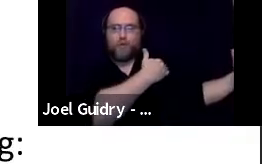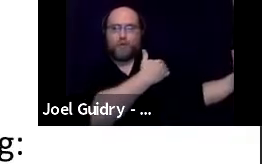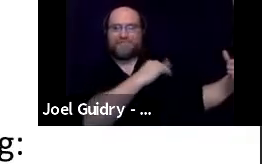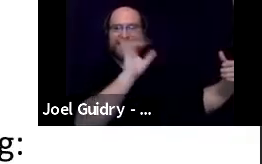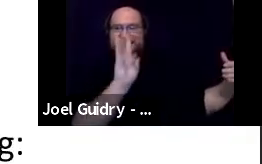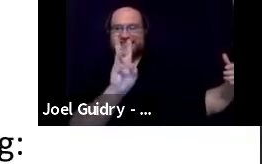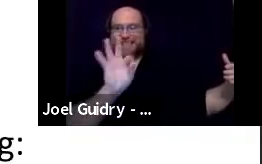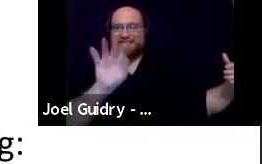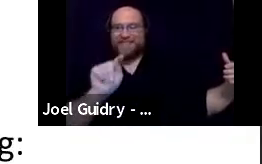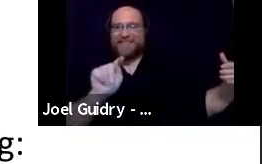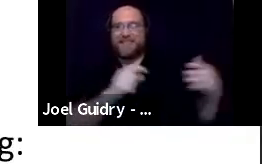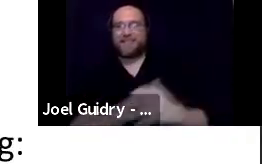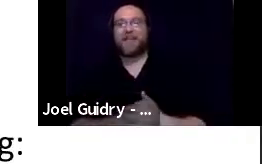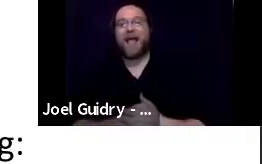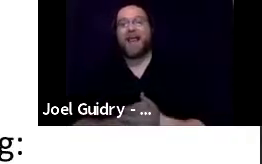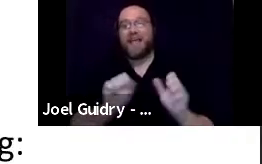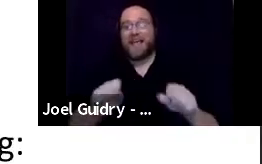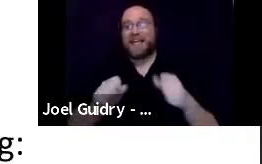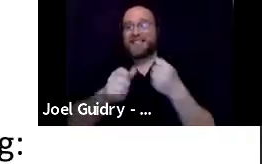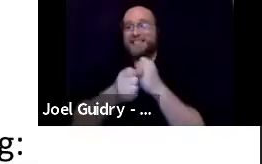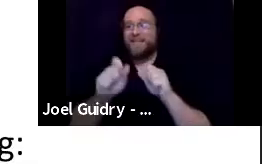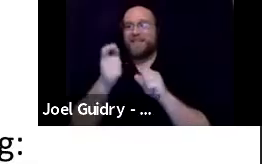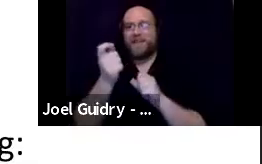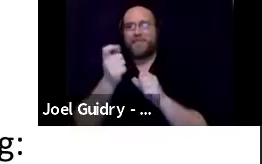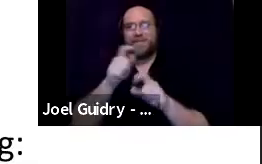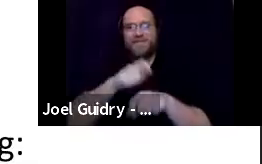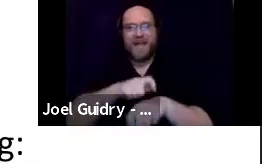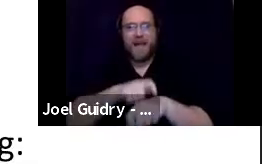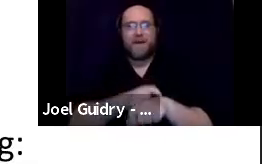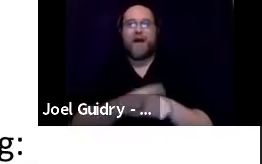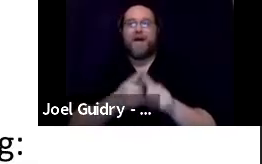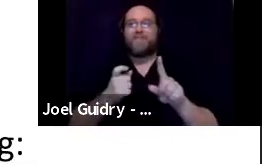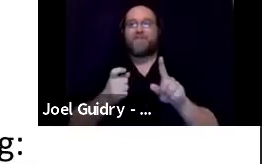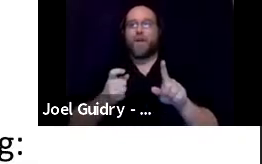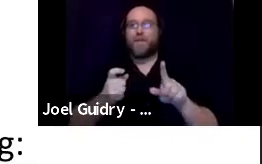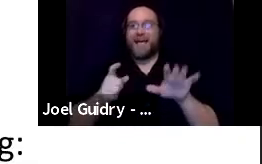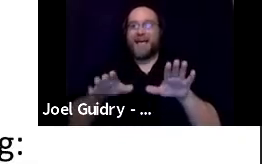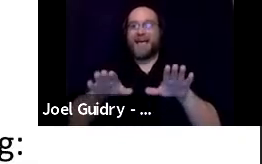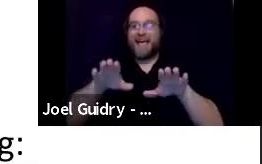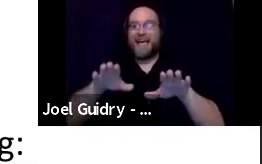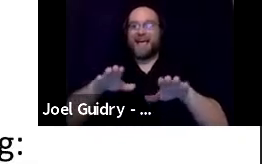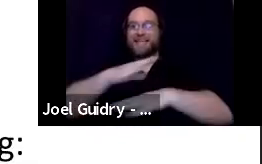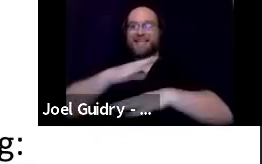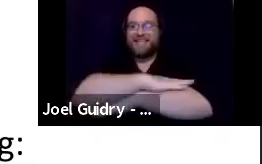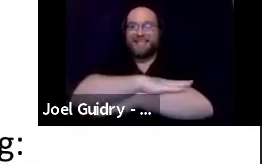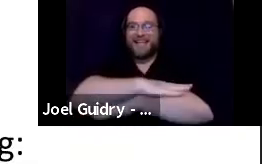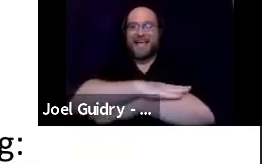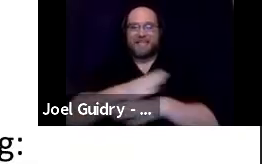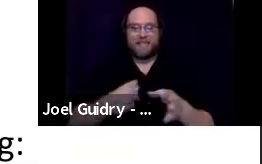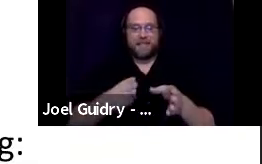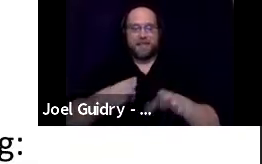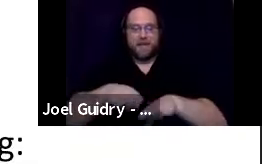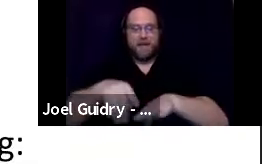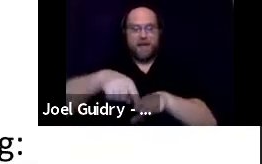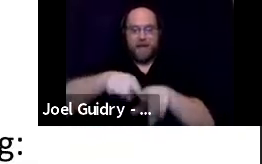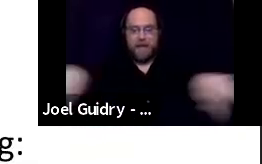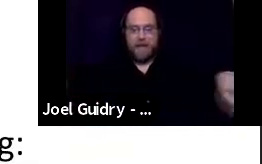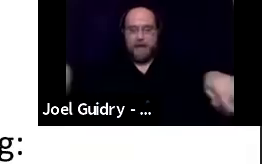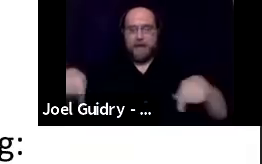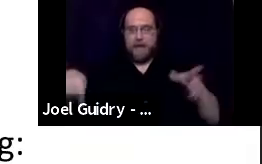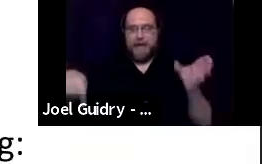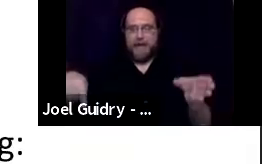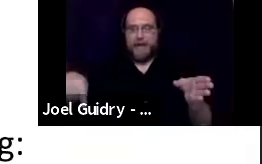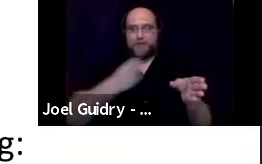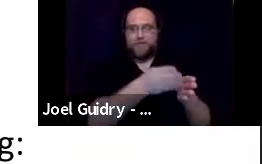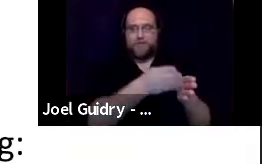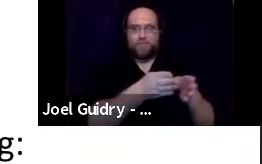little bit of time if they just measure 6 feet from desk edge to desk edge. That way, if the kids are a little wiggly in their